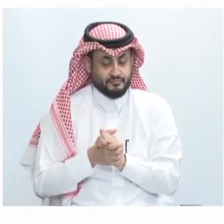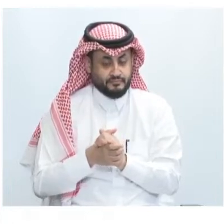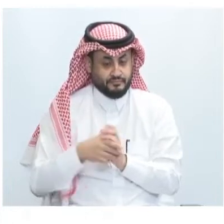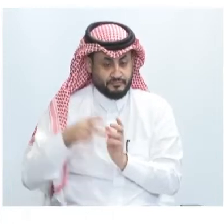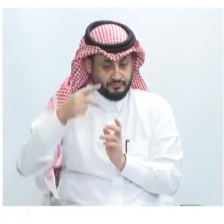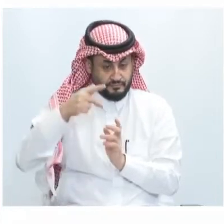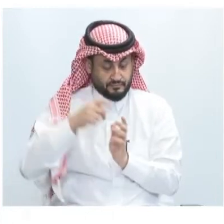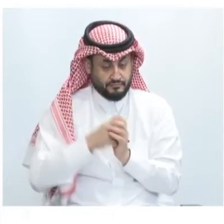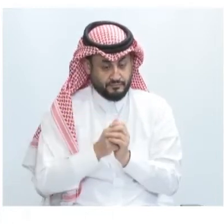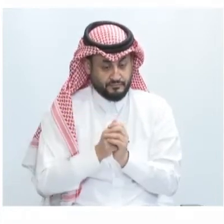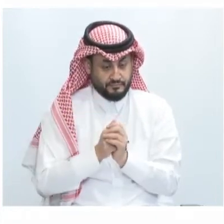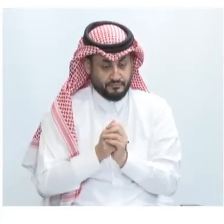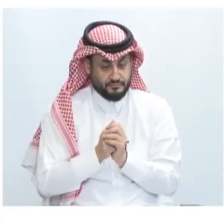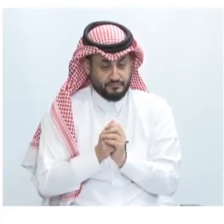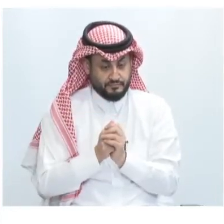Okay.